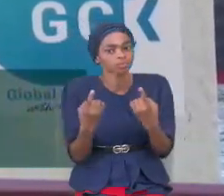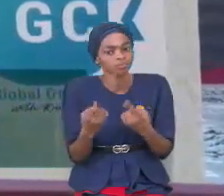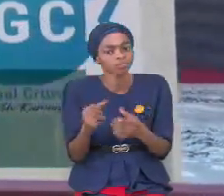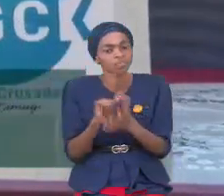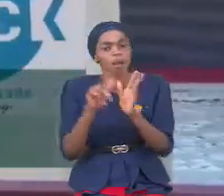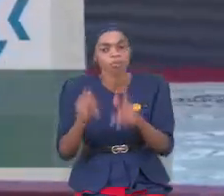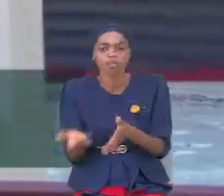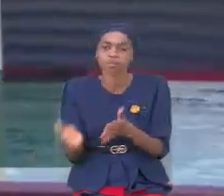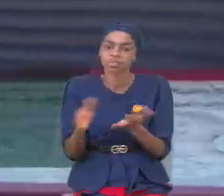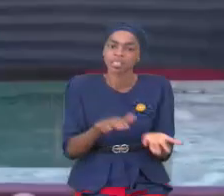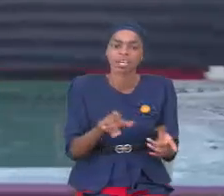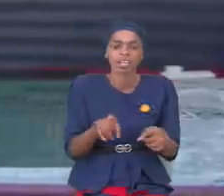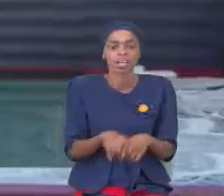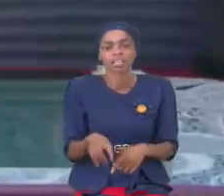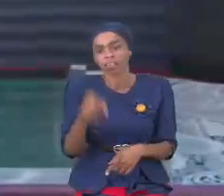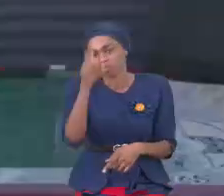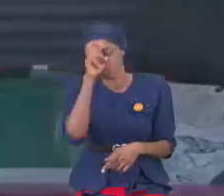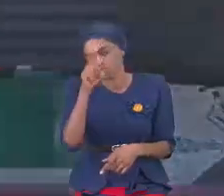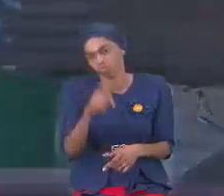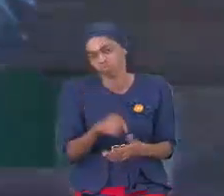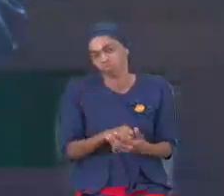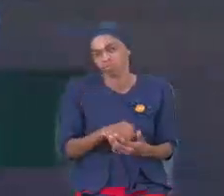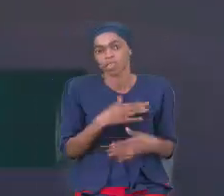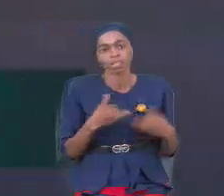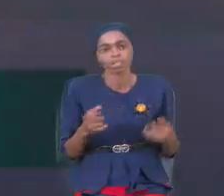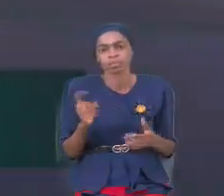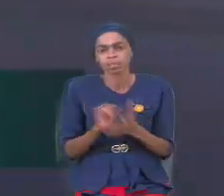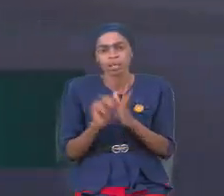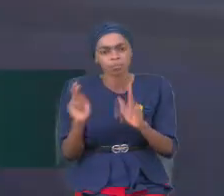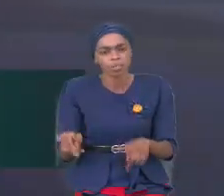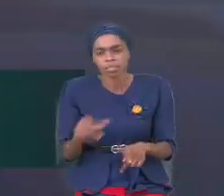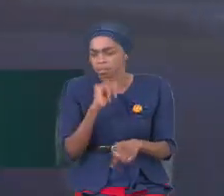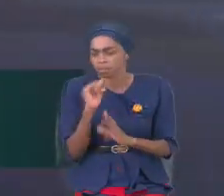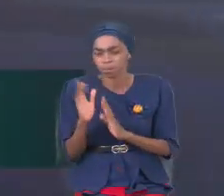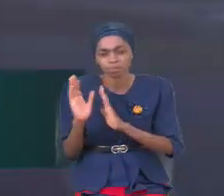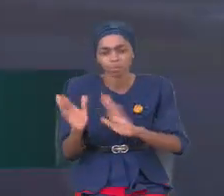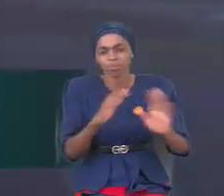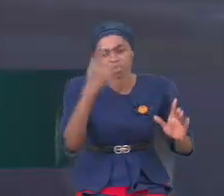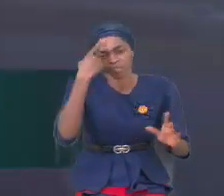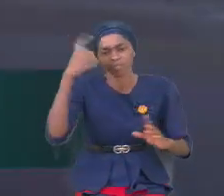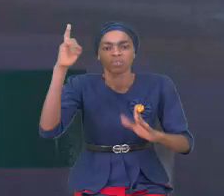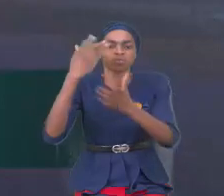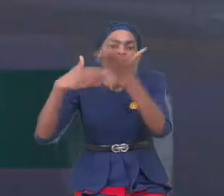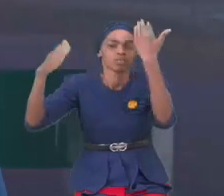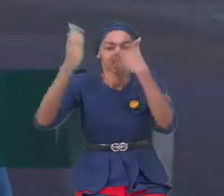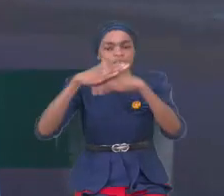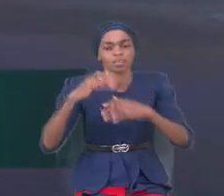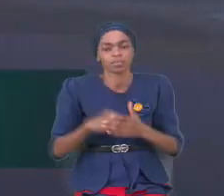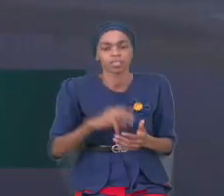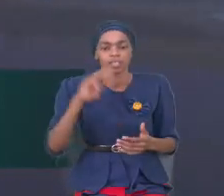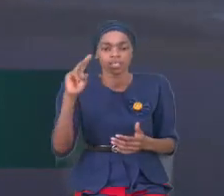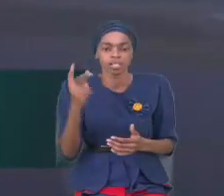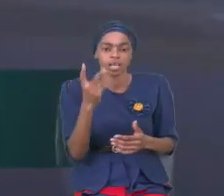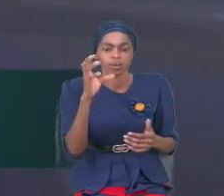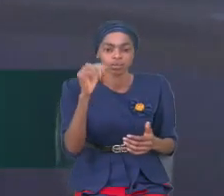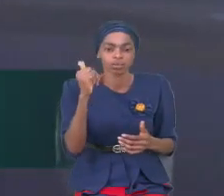for heaven. In 2 Samuel chapter 3, we're looking at verse 33. And the king lamented